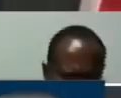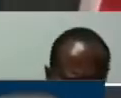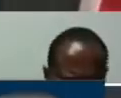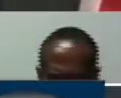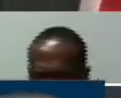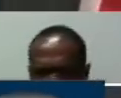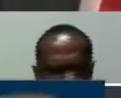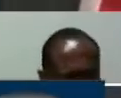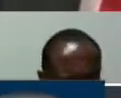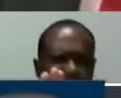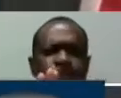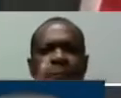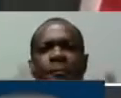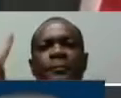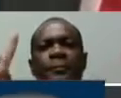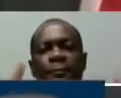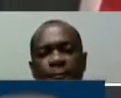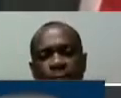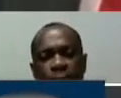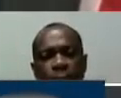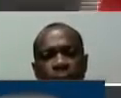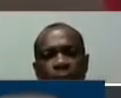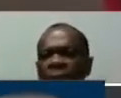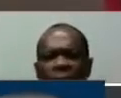It's not that anybody wants to punish you.